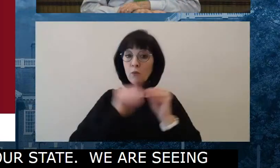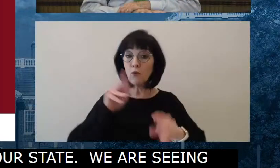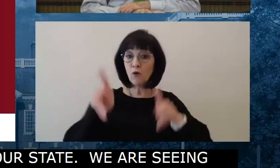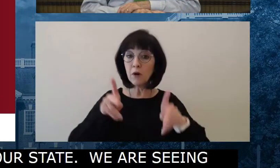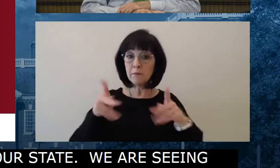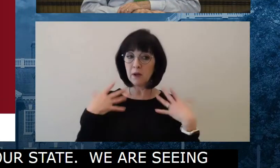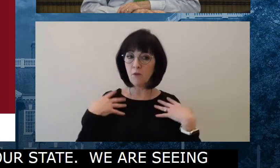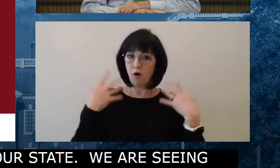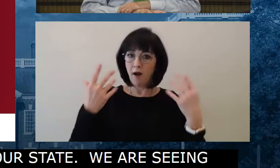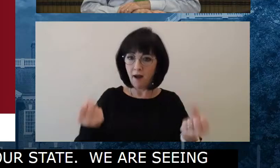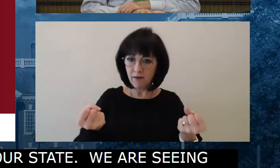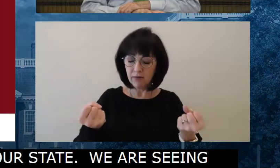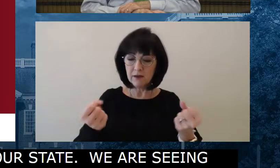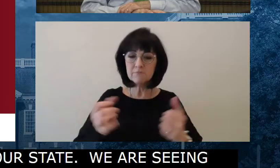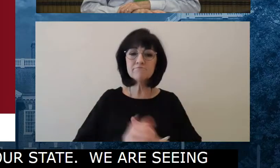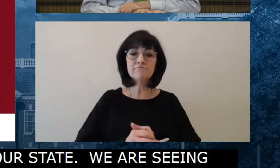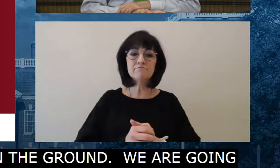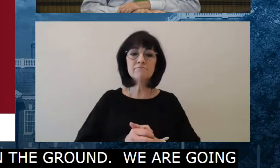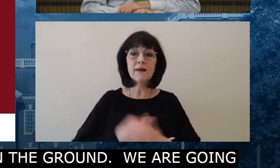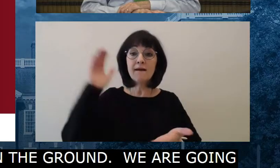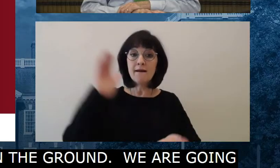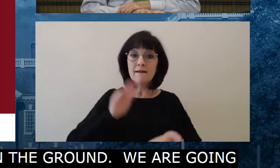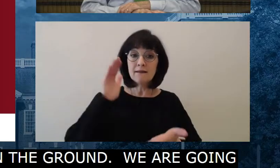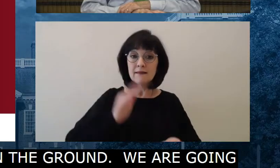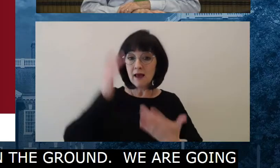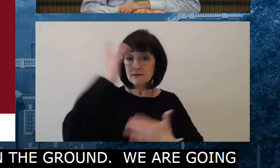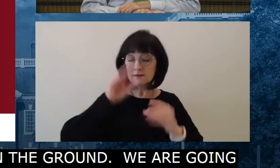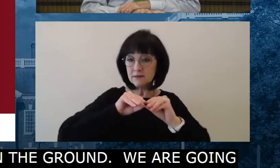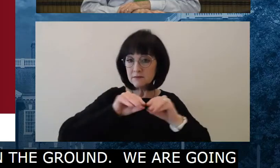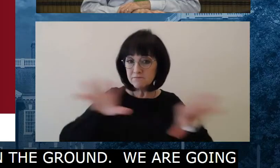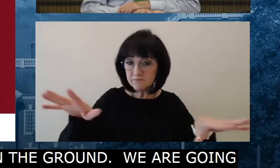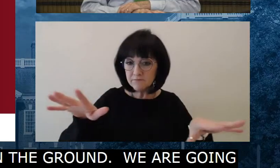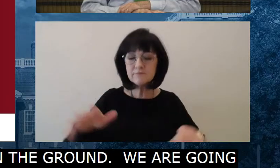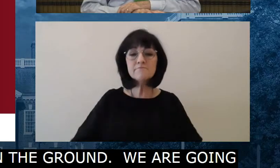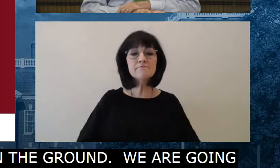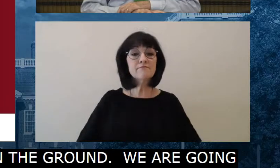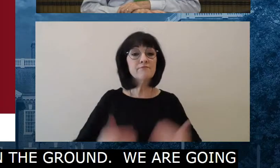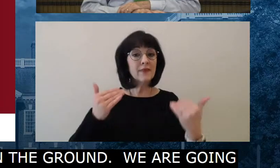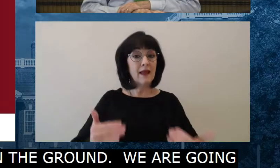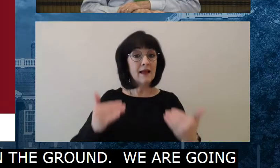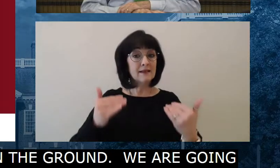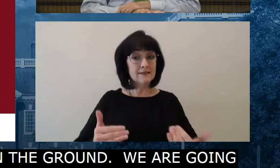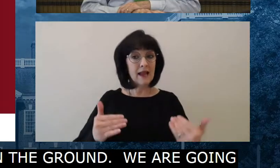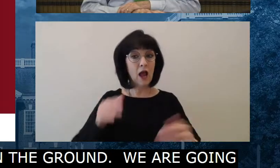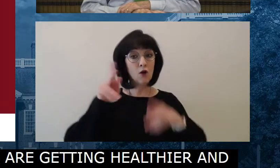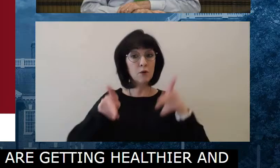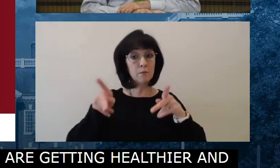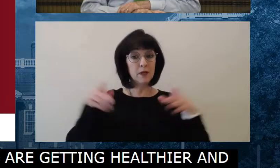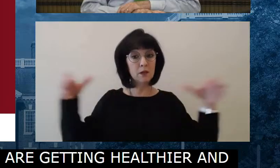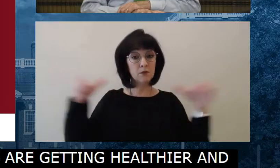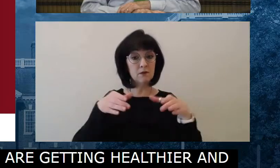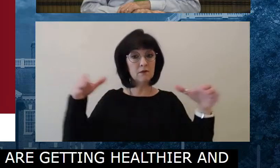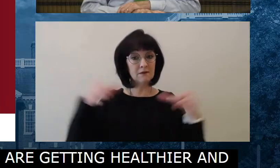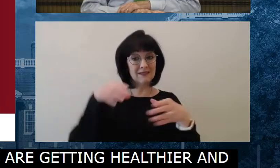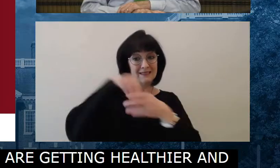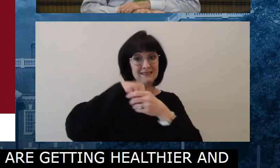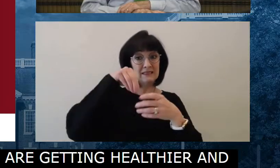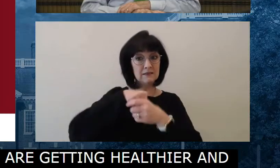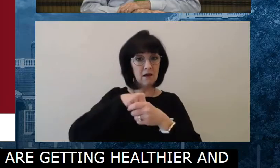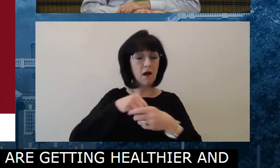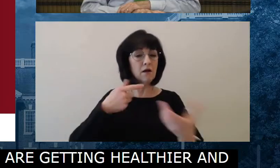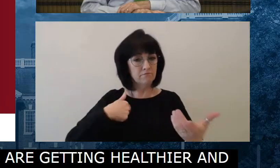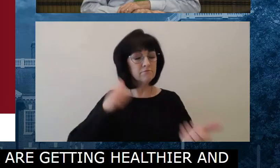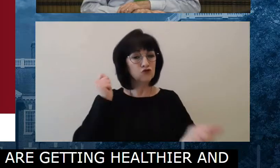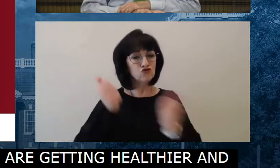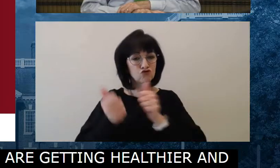contemplating changes to the restrictions for indoor and outdoor gatherings. We've been in conversations, our team and myself, with